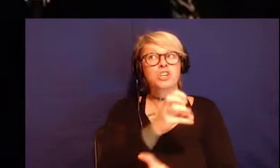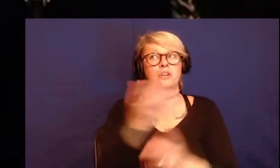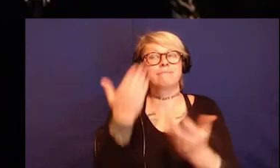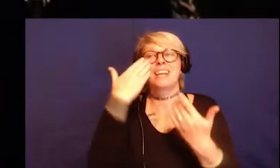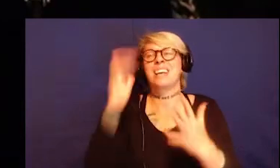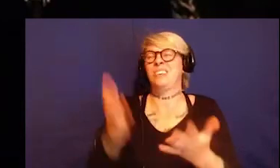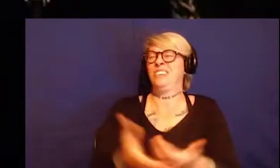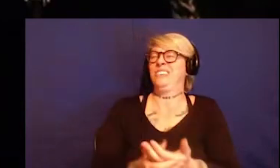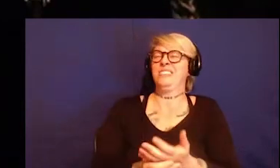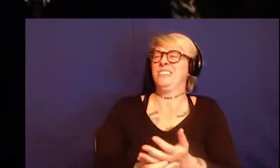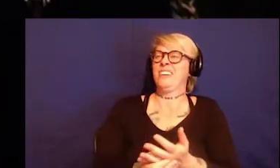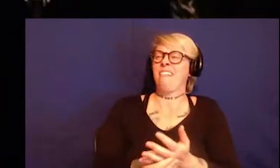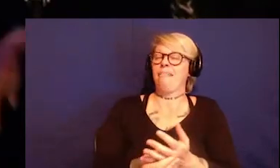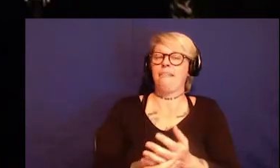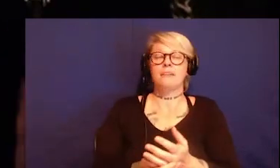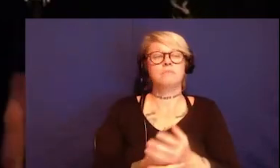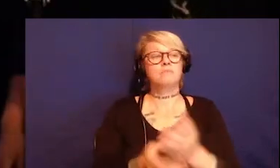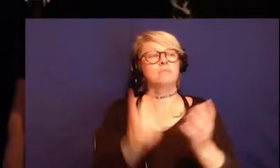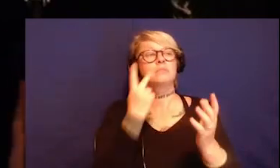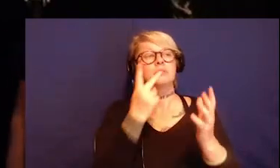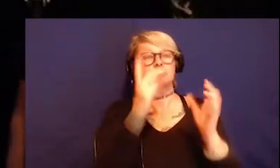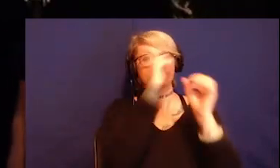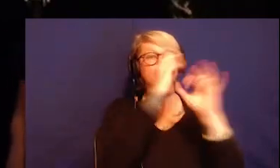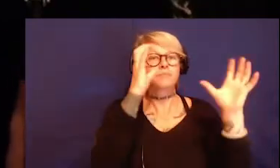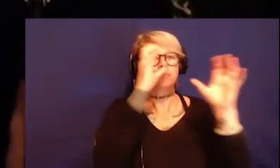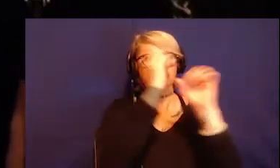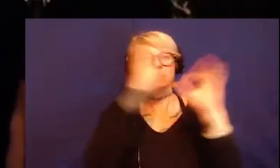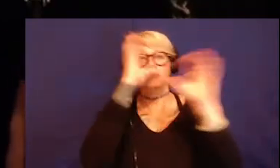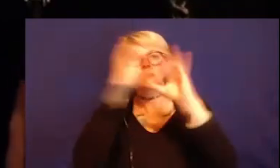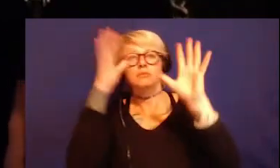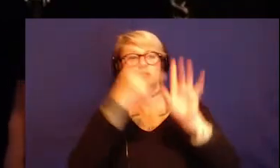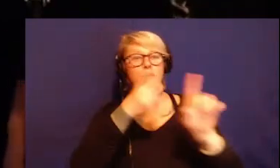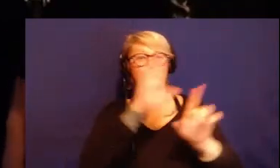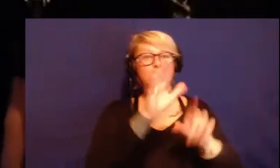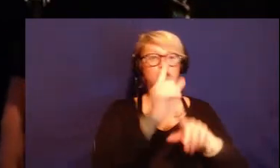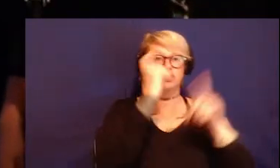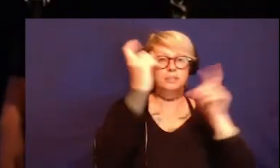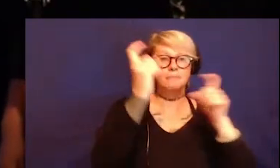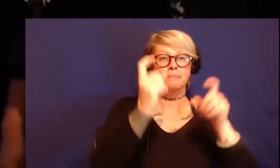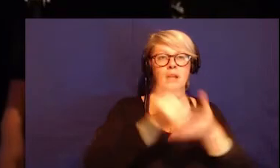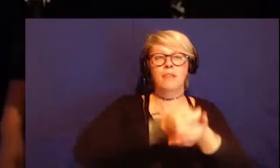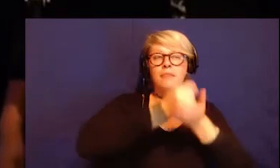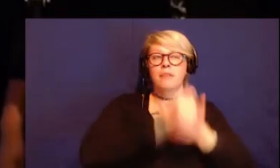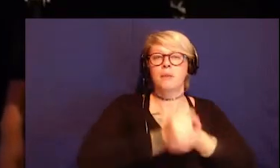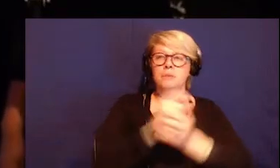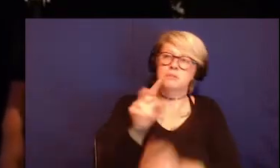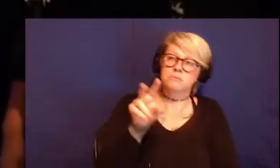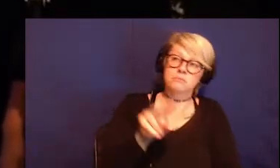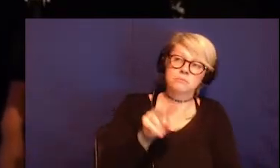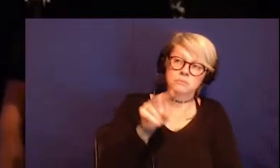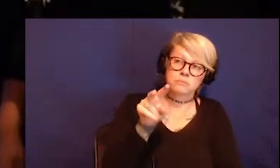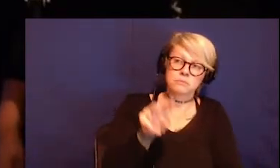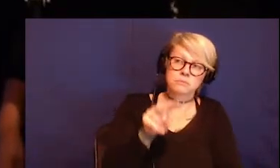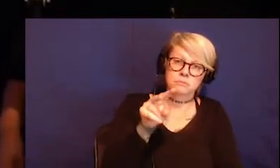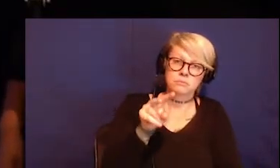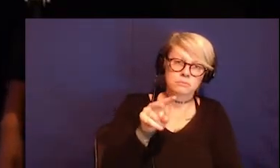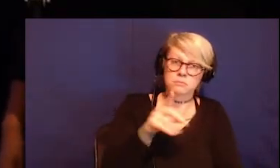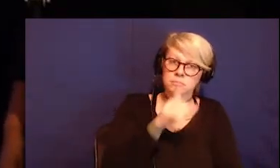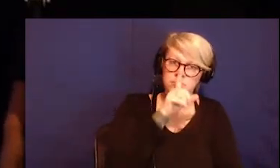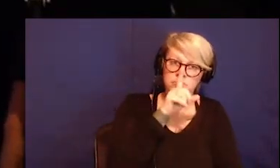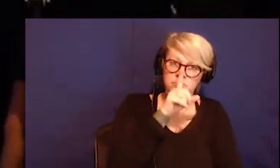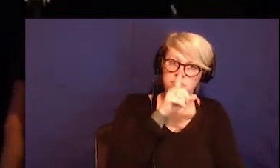know. We see some quick scenes from her dream. The therapist looks at Talia without talking. The silence makes